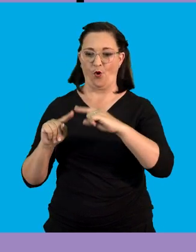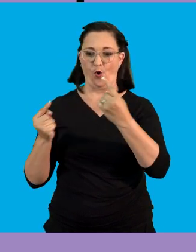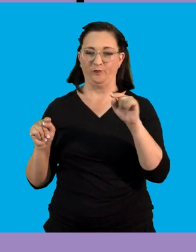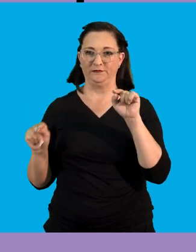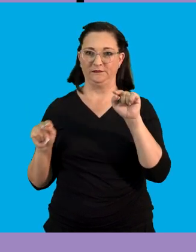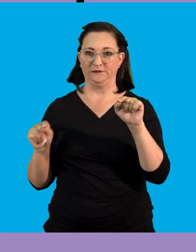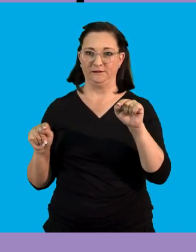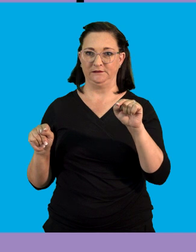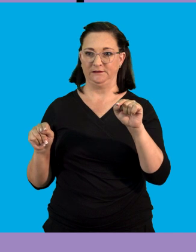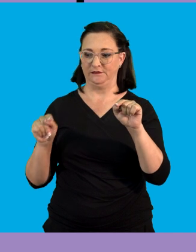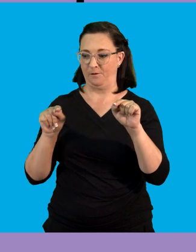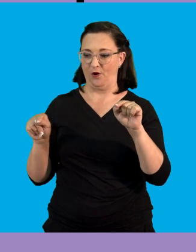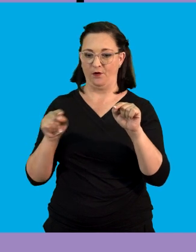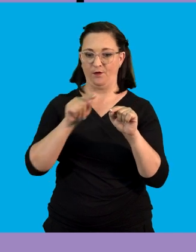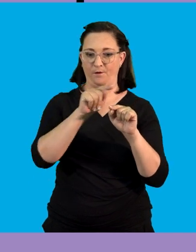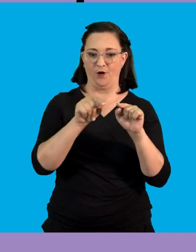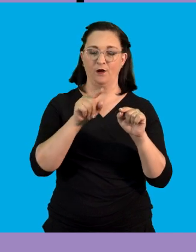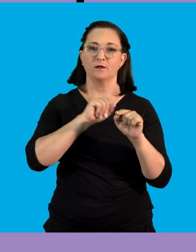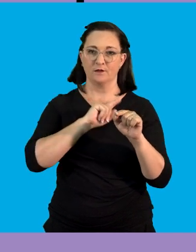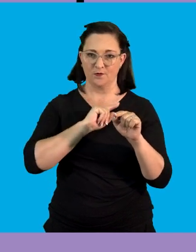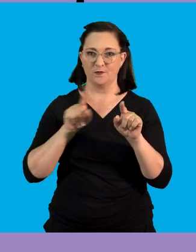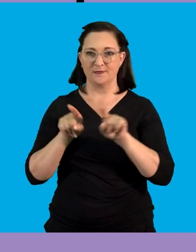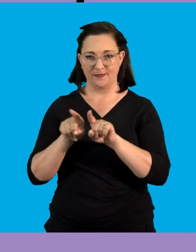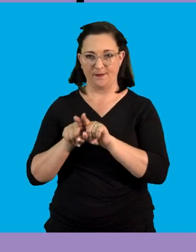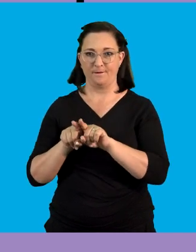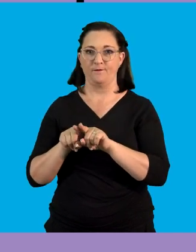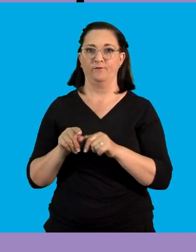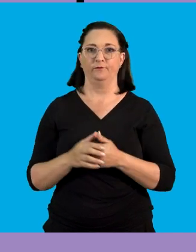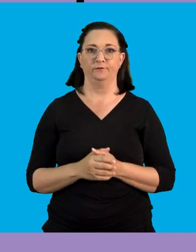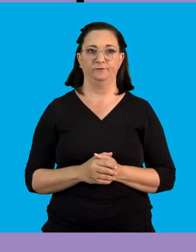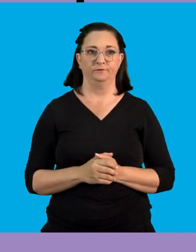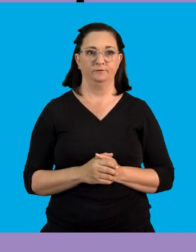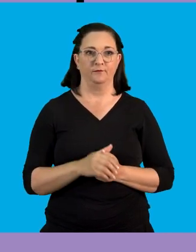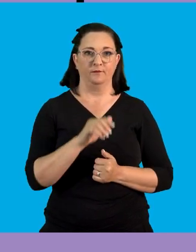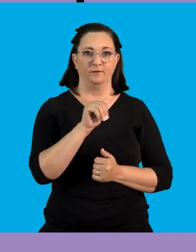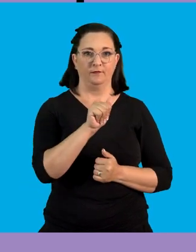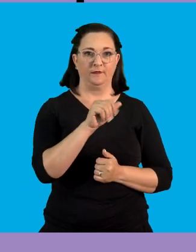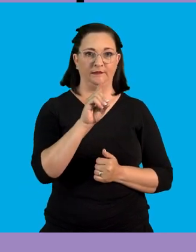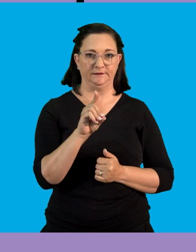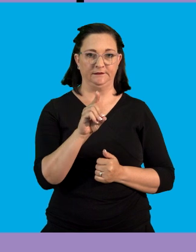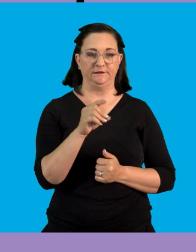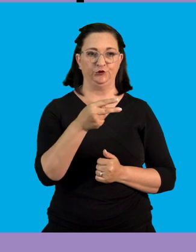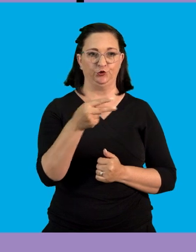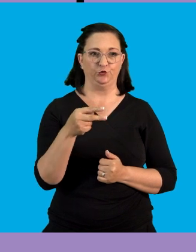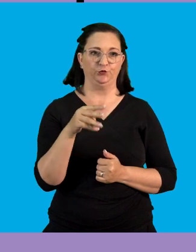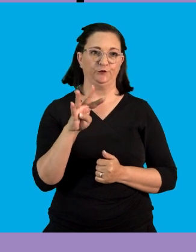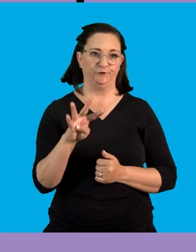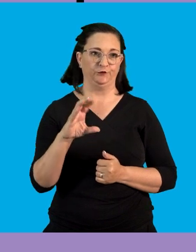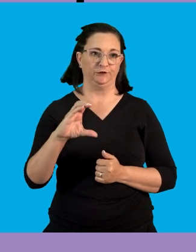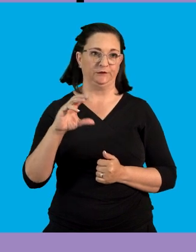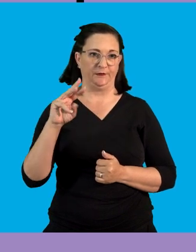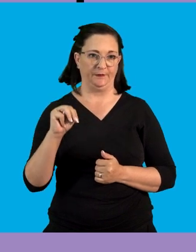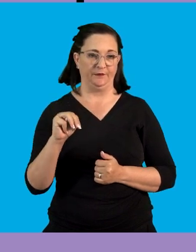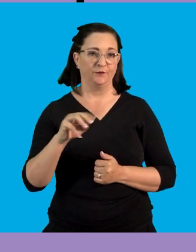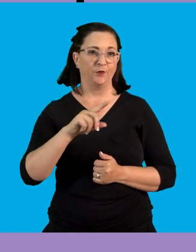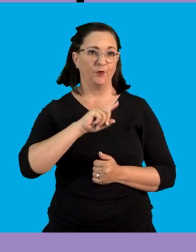Look at the marking, same marking. Therefore, AD equals to 4